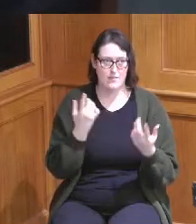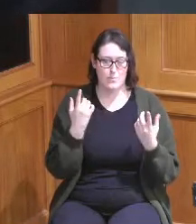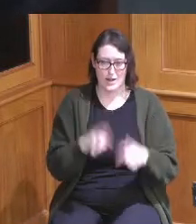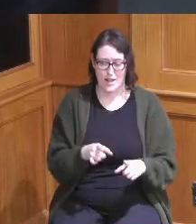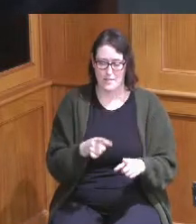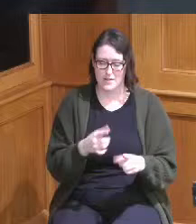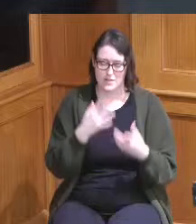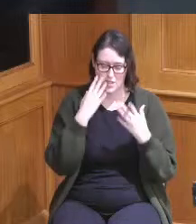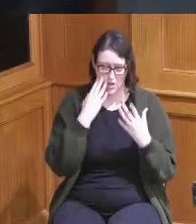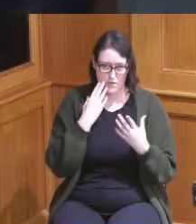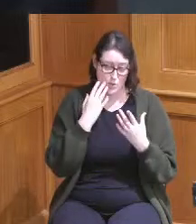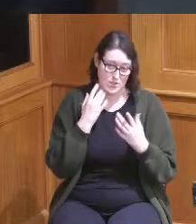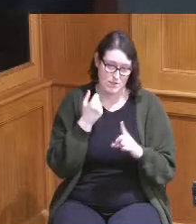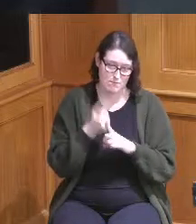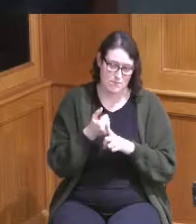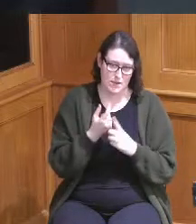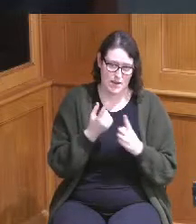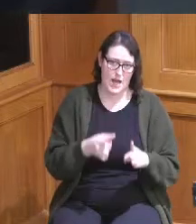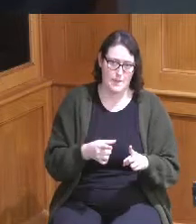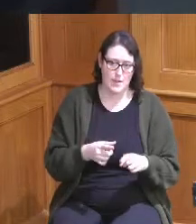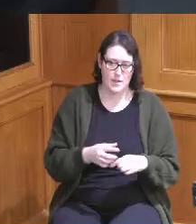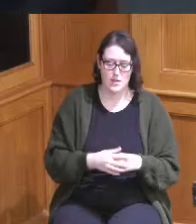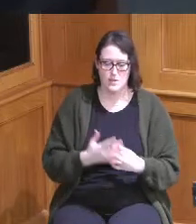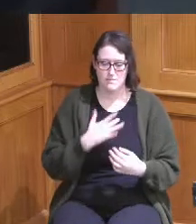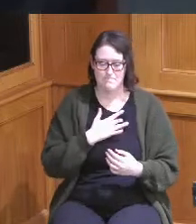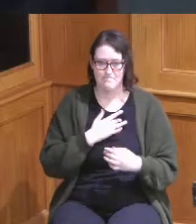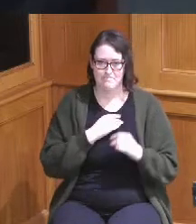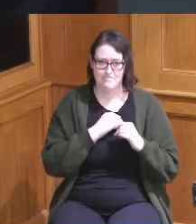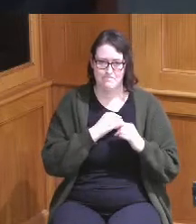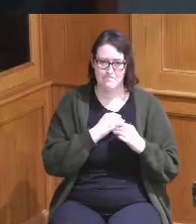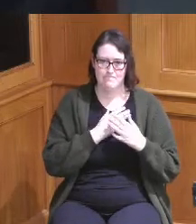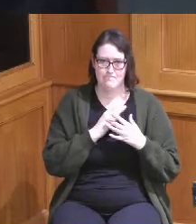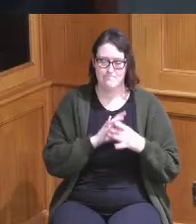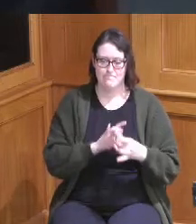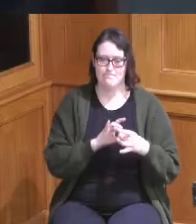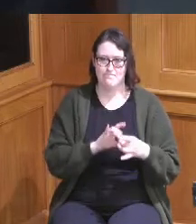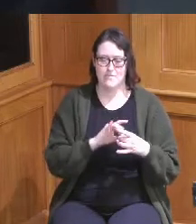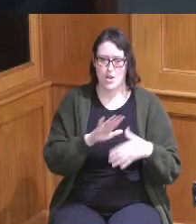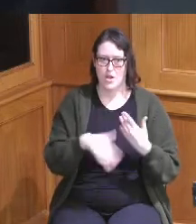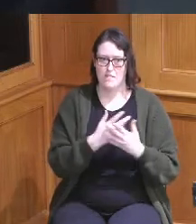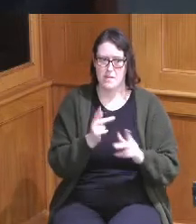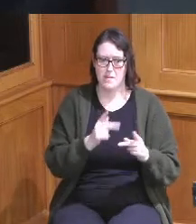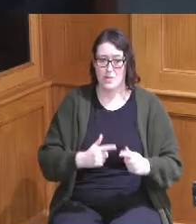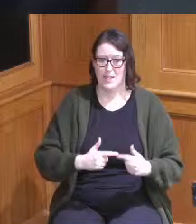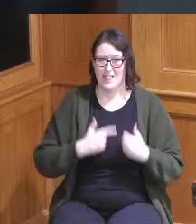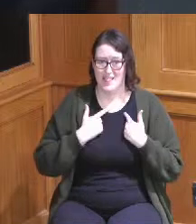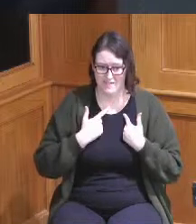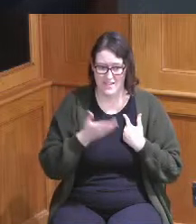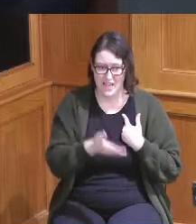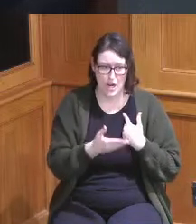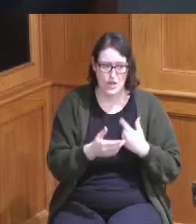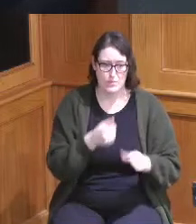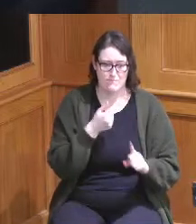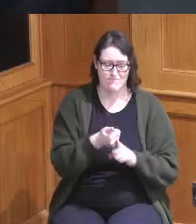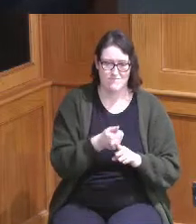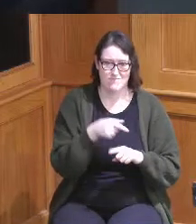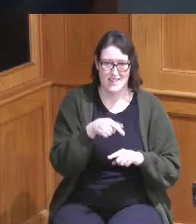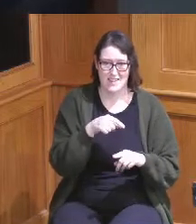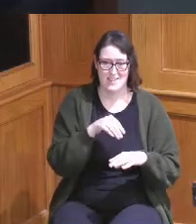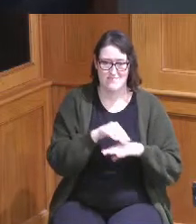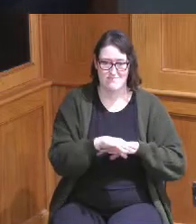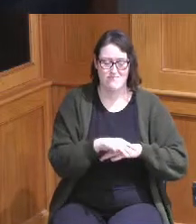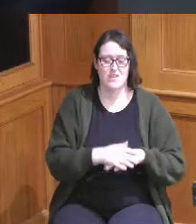obviously unfortunate that it happened. Our heart goes out, and all of our hard work is for the residents of Hamilton County that were impacted by this event.